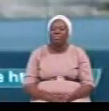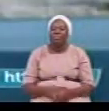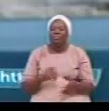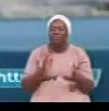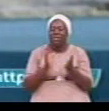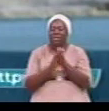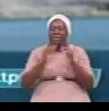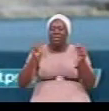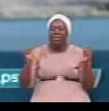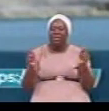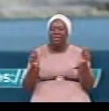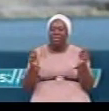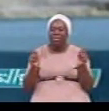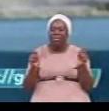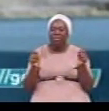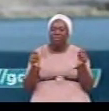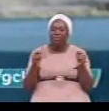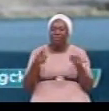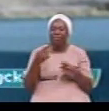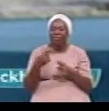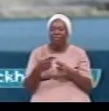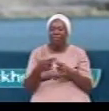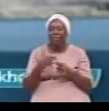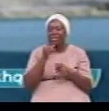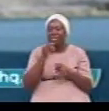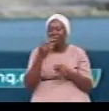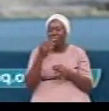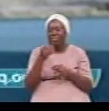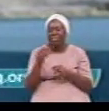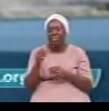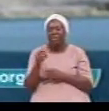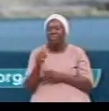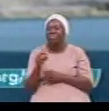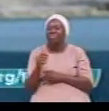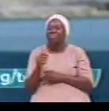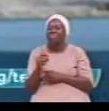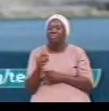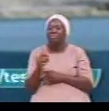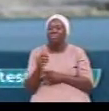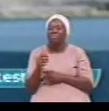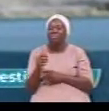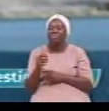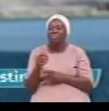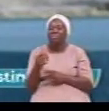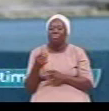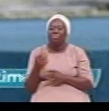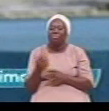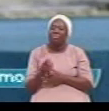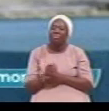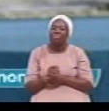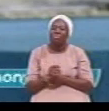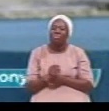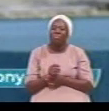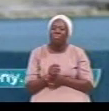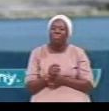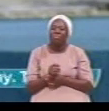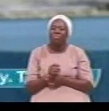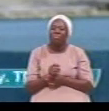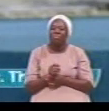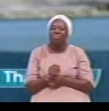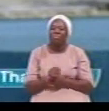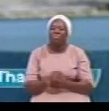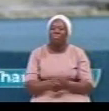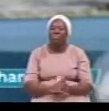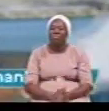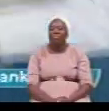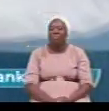Hallelujah. My name is Beauty Mirambo. I'm going to use Tonga. Mewa inangu